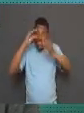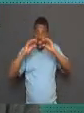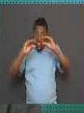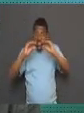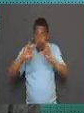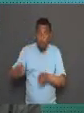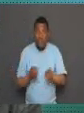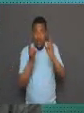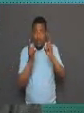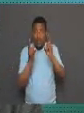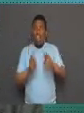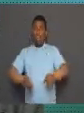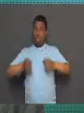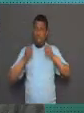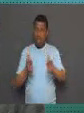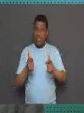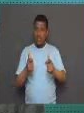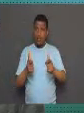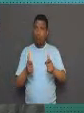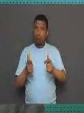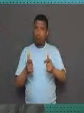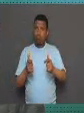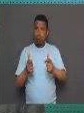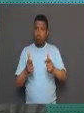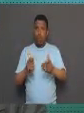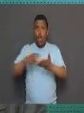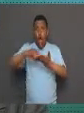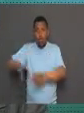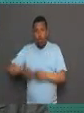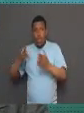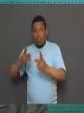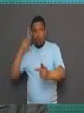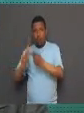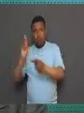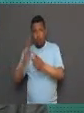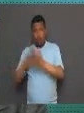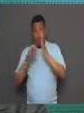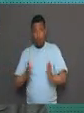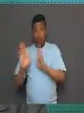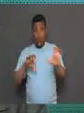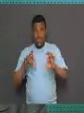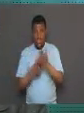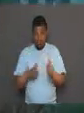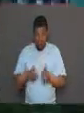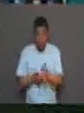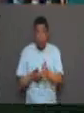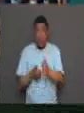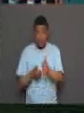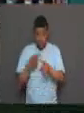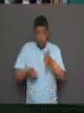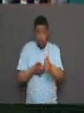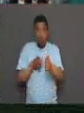in order to foster student success. This includes the following goals: